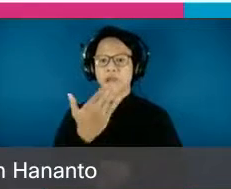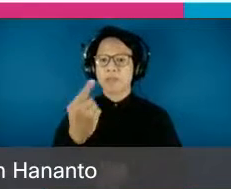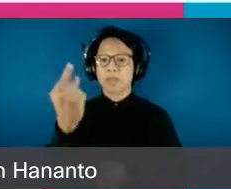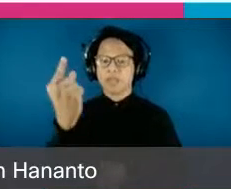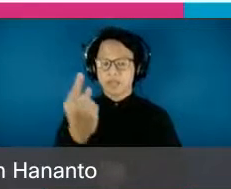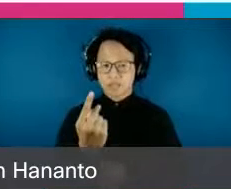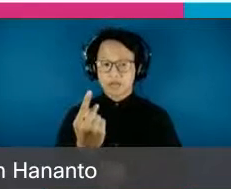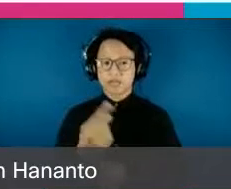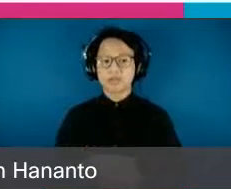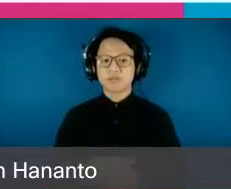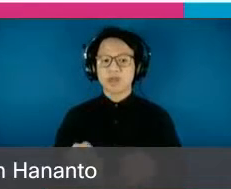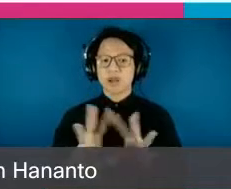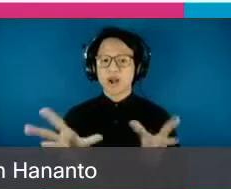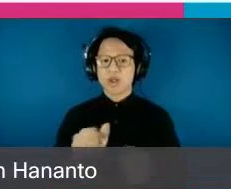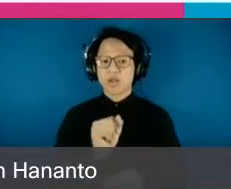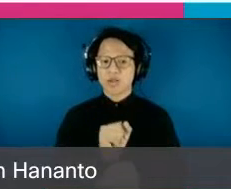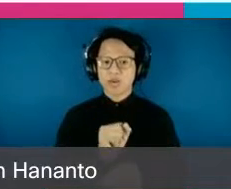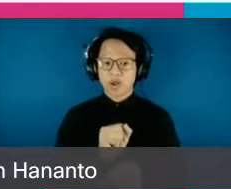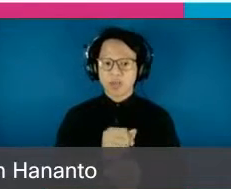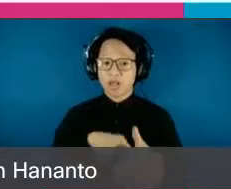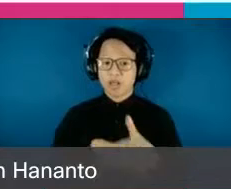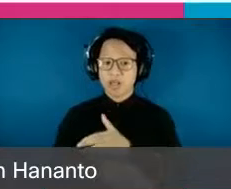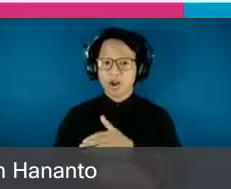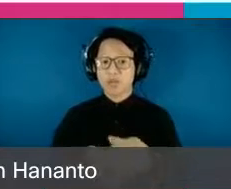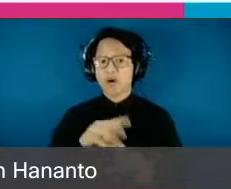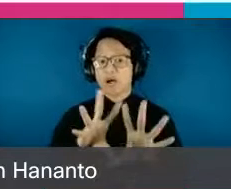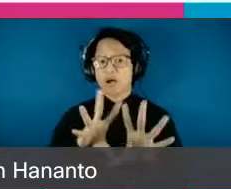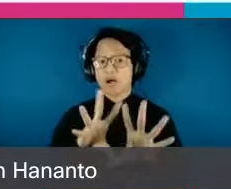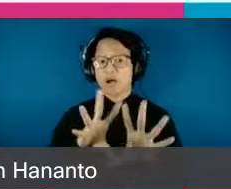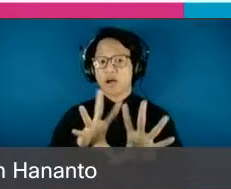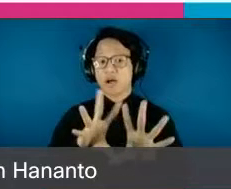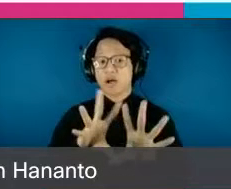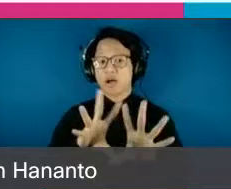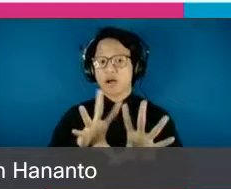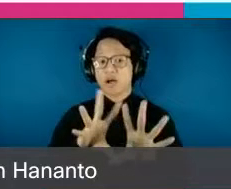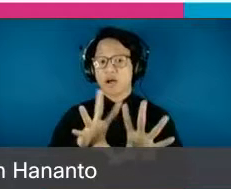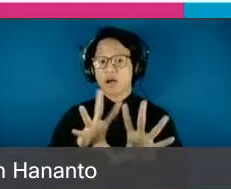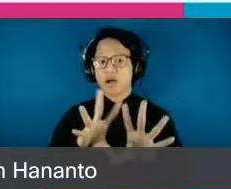Inclusive Workforce Through Inclusive Partnership, Lessons from USAID Indonesia Mitra Kunci.